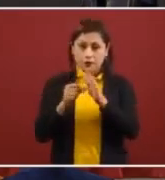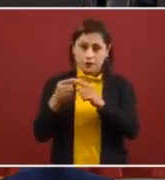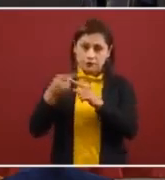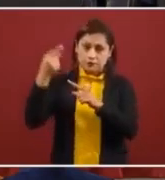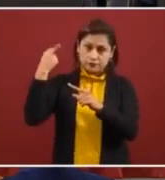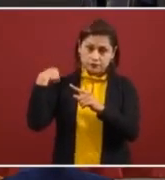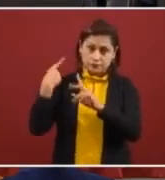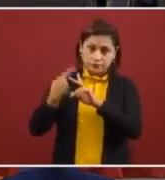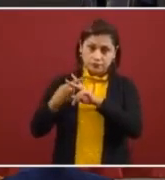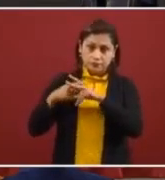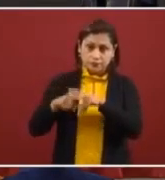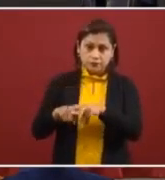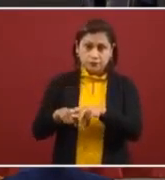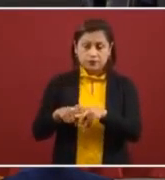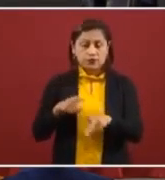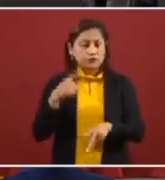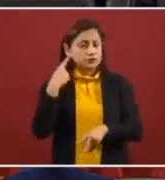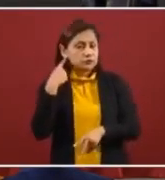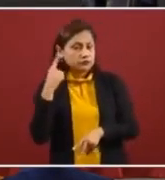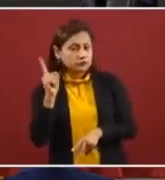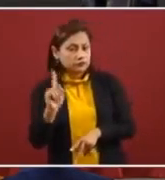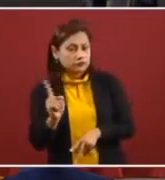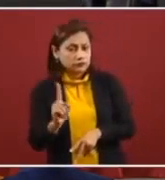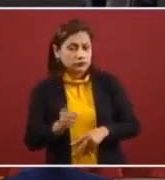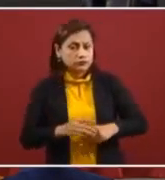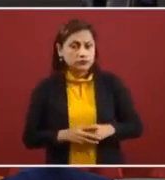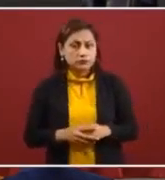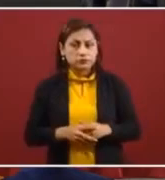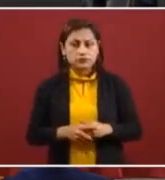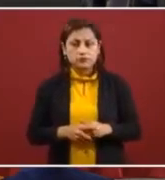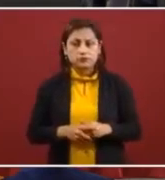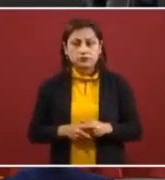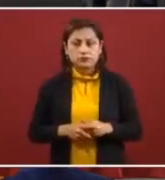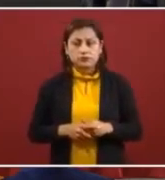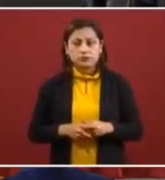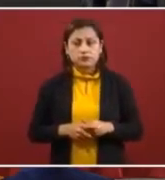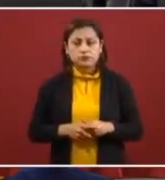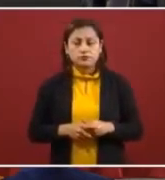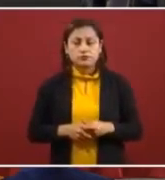So there was some that, oh, so these guys did good.